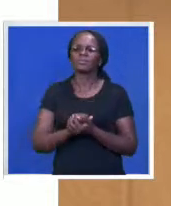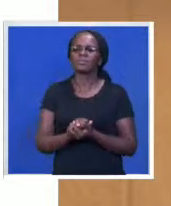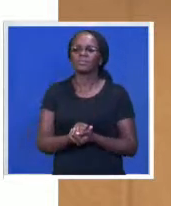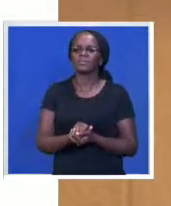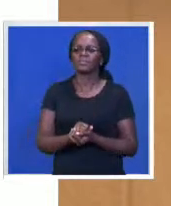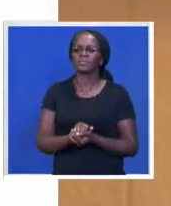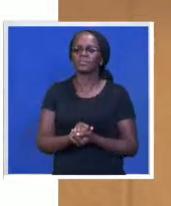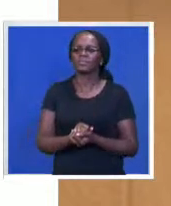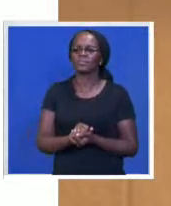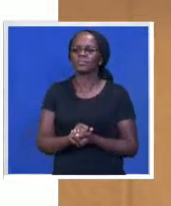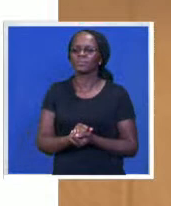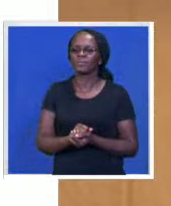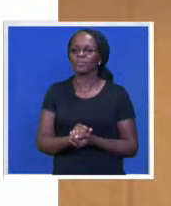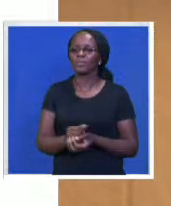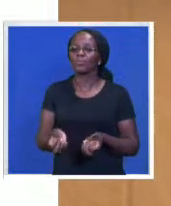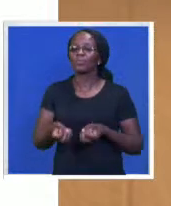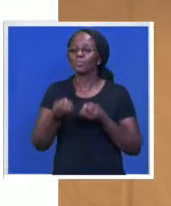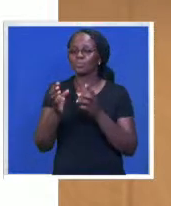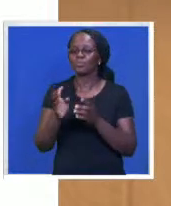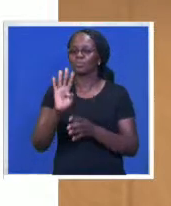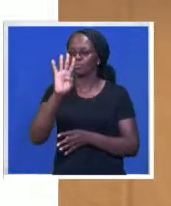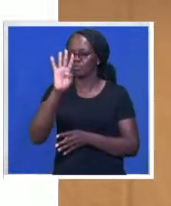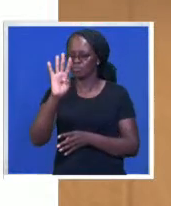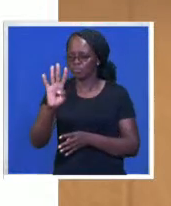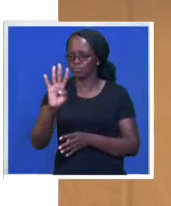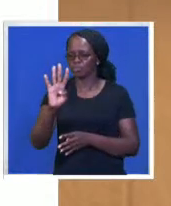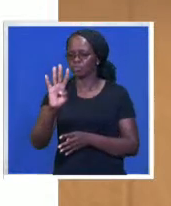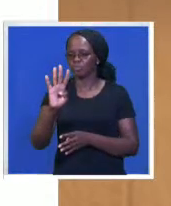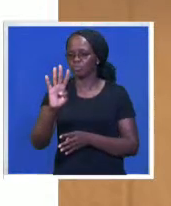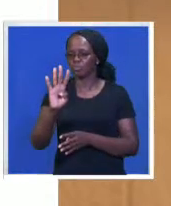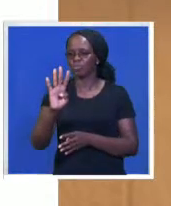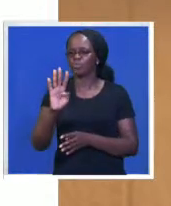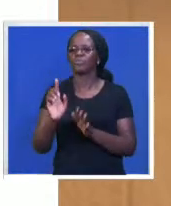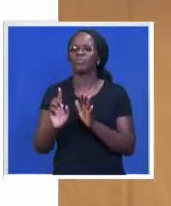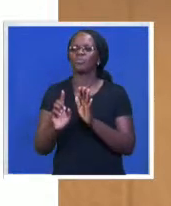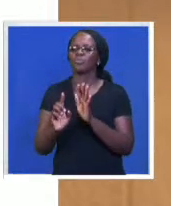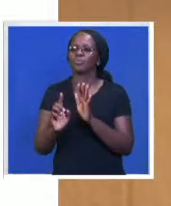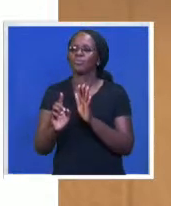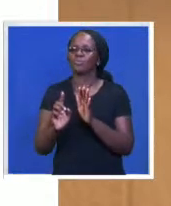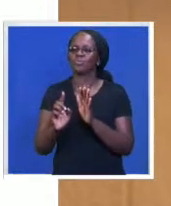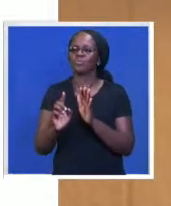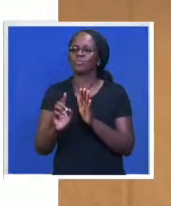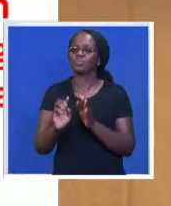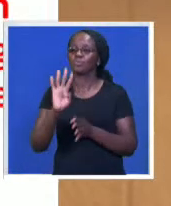conditions. I've given you 4 reasons, but I only asked for 2.